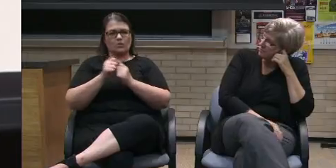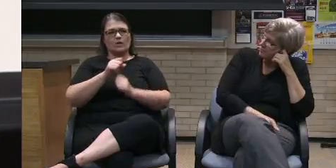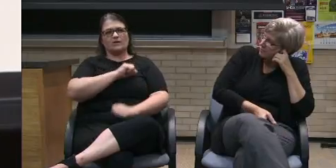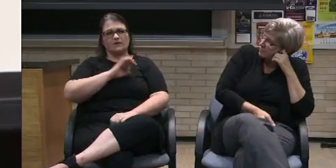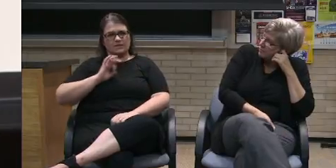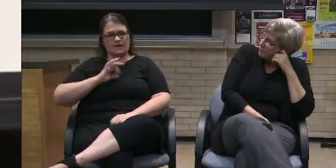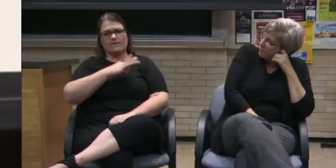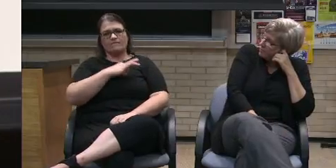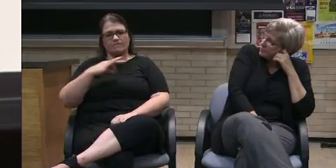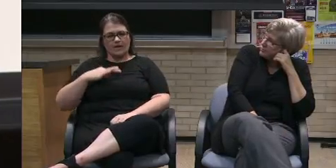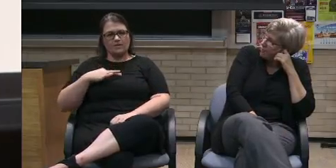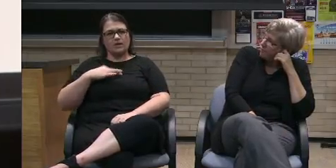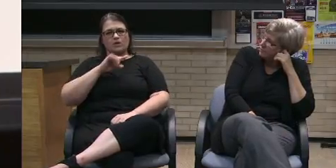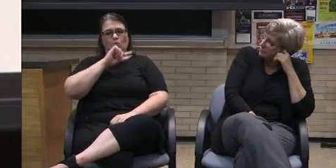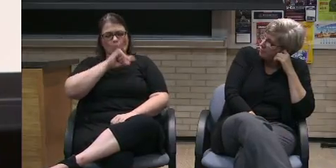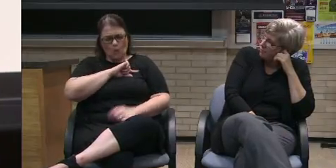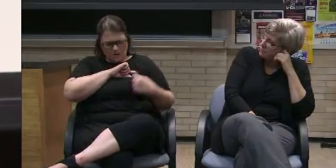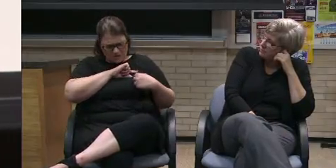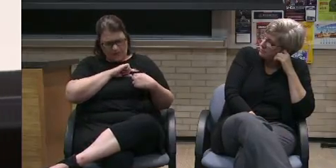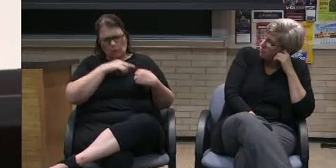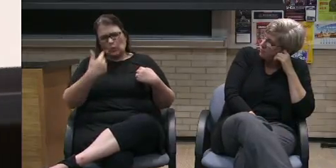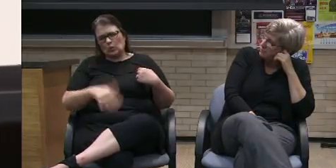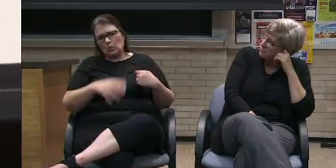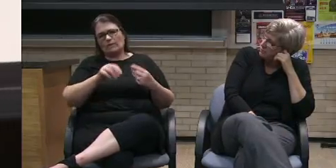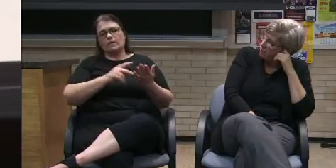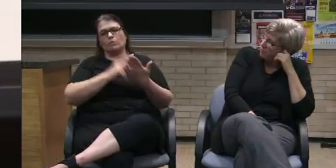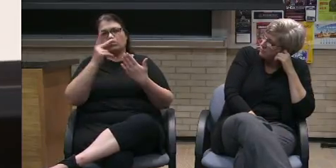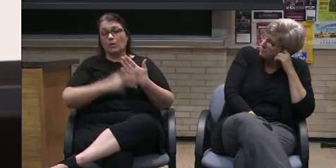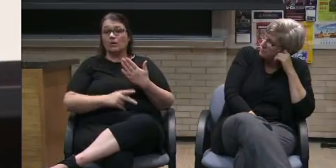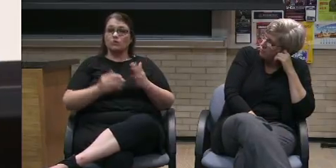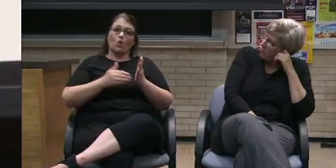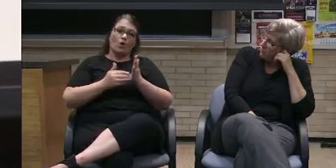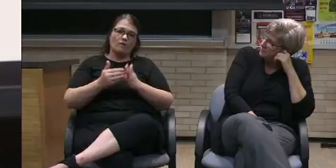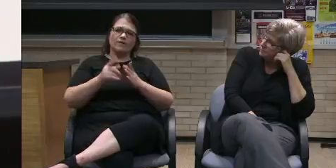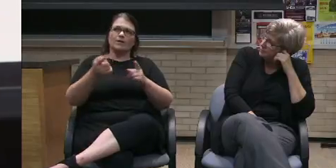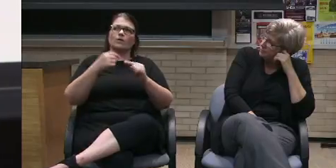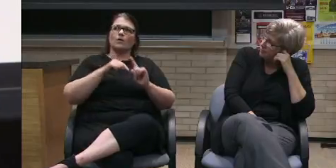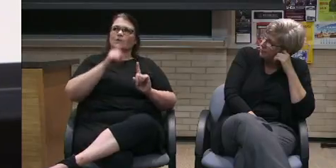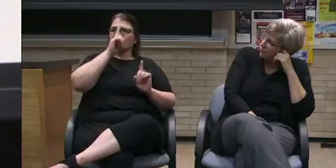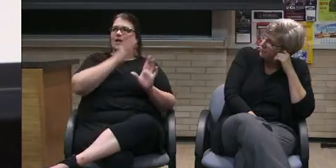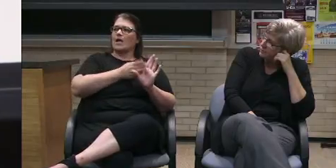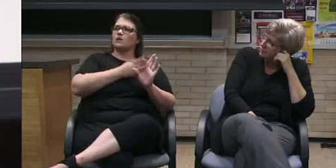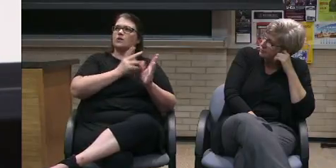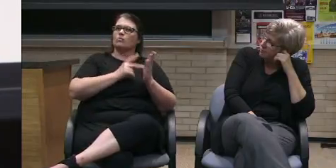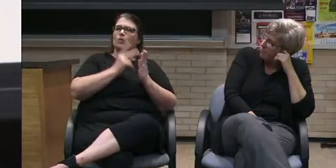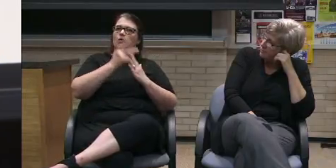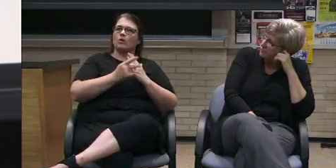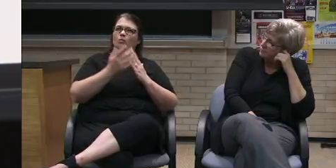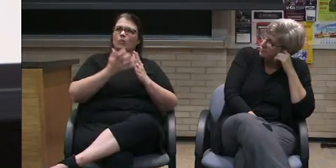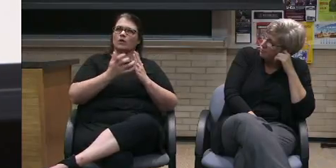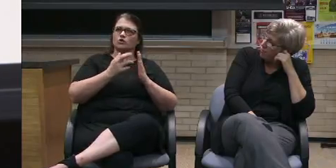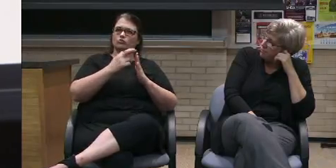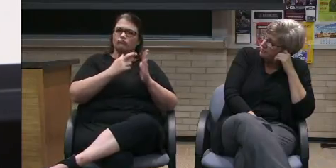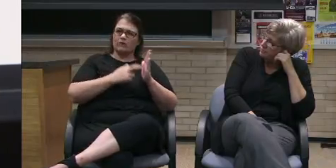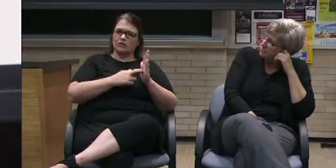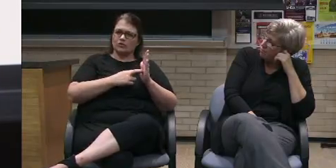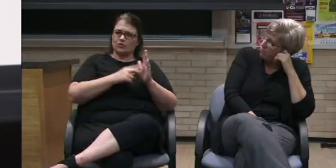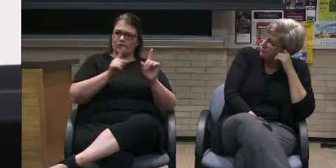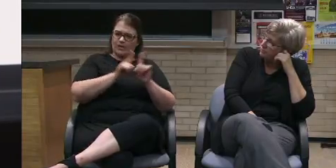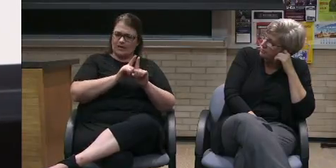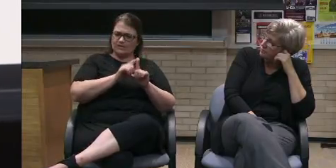of these programs. Often, now we're going back, and the psychology program is looking to register that program as available